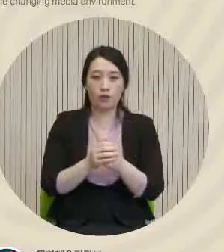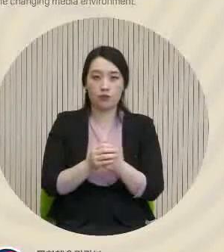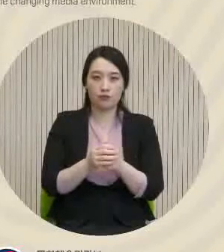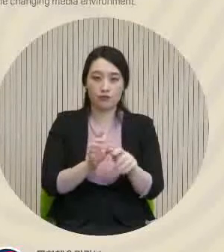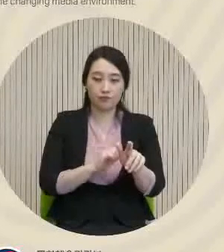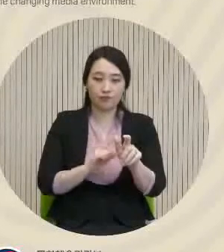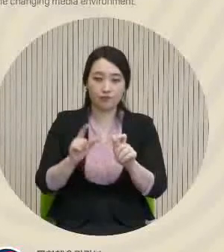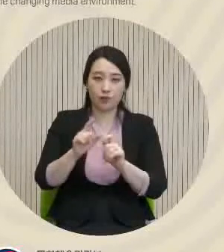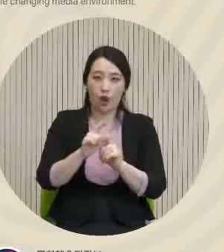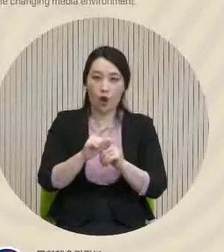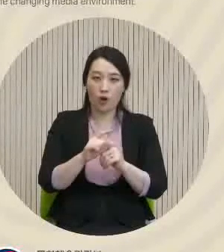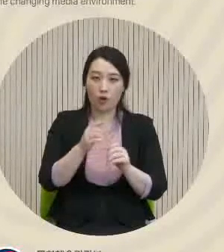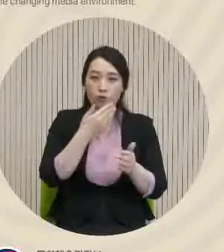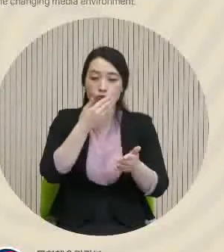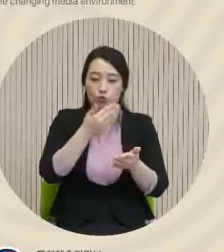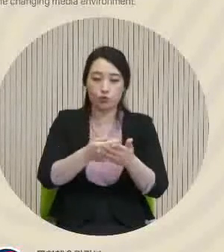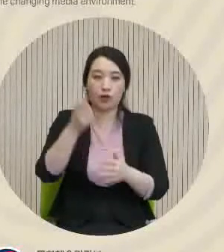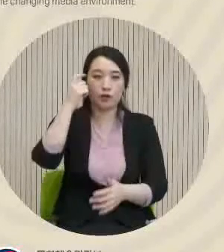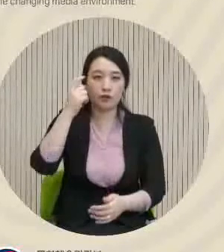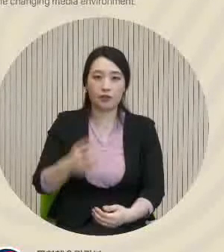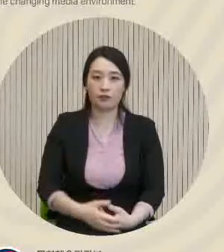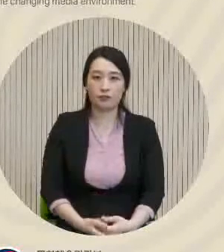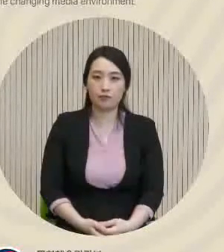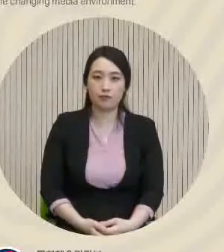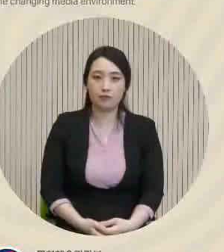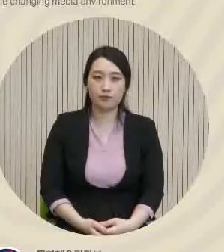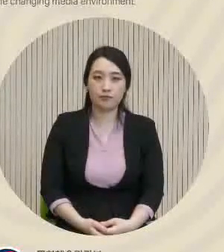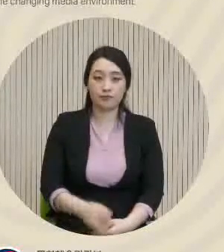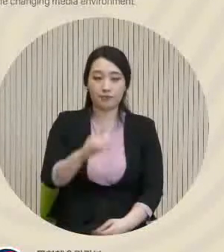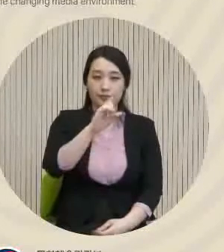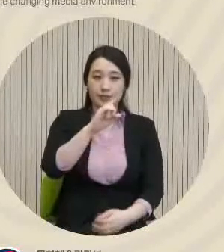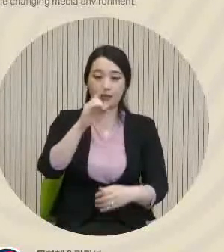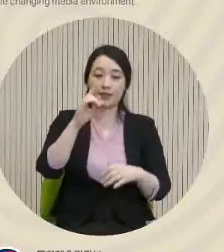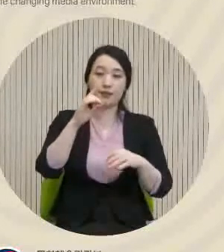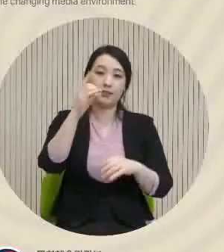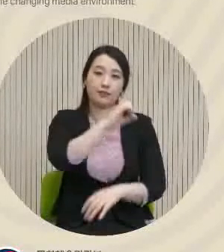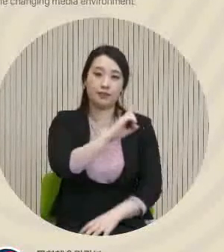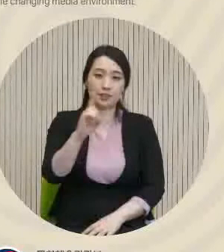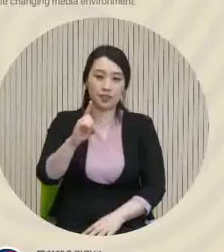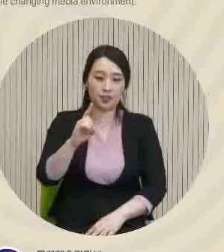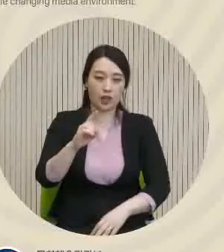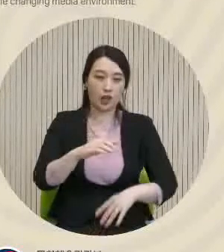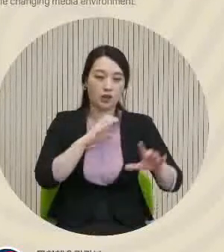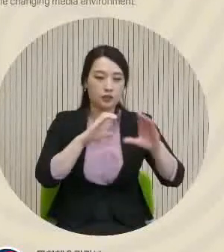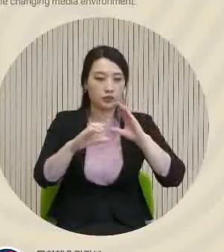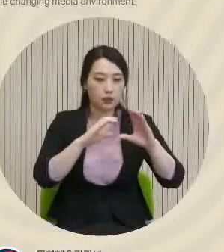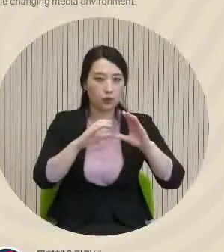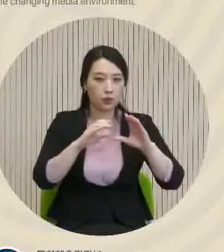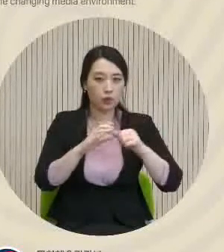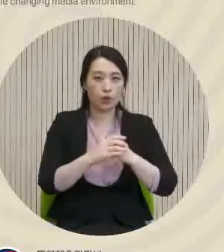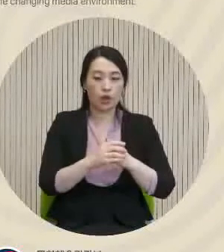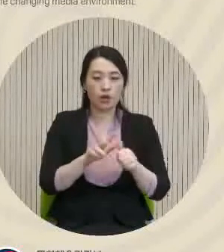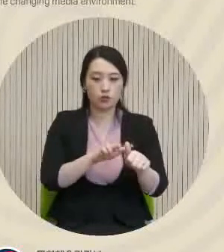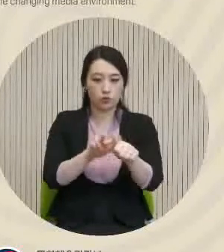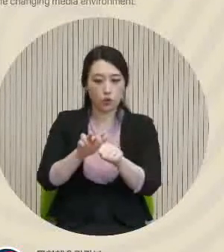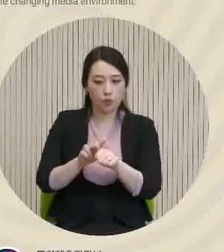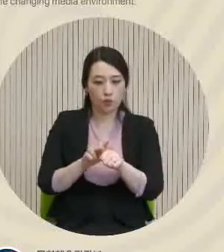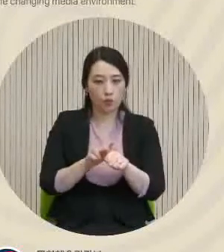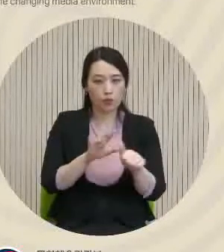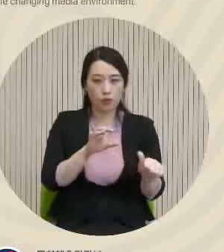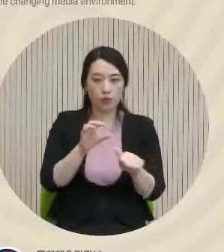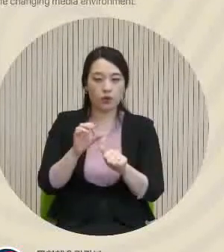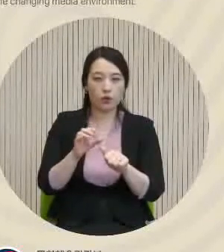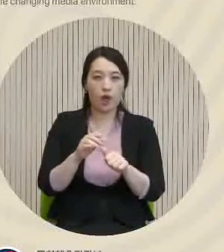gap between the home and school. The digital space